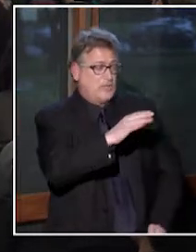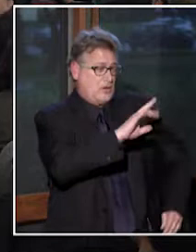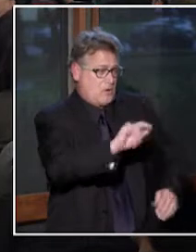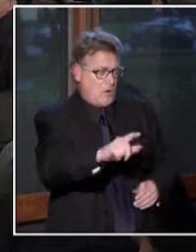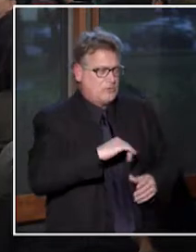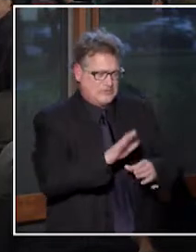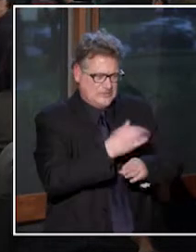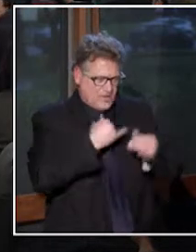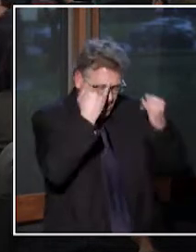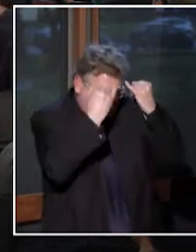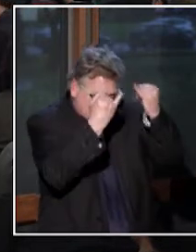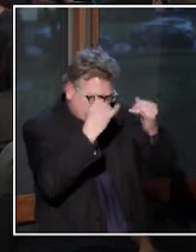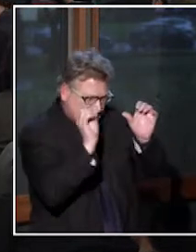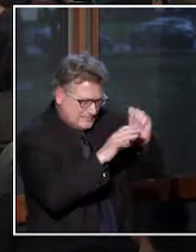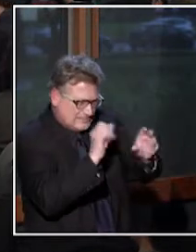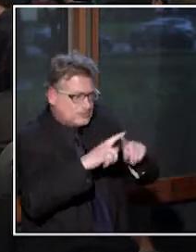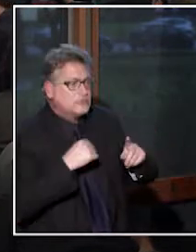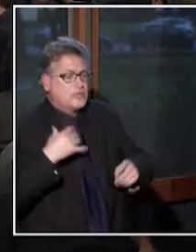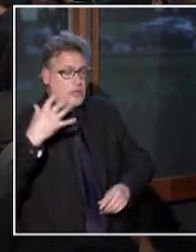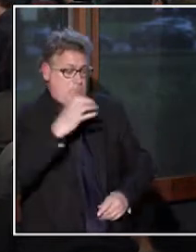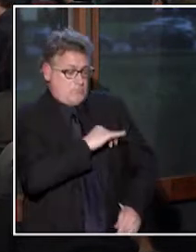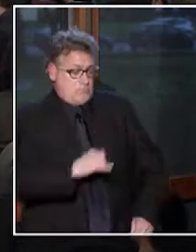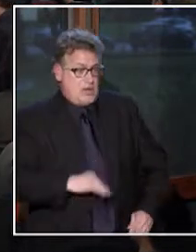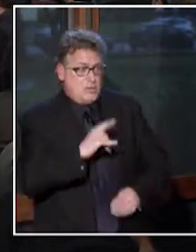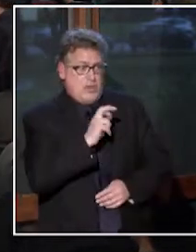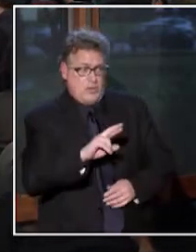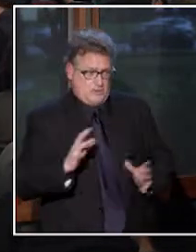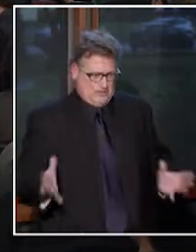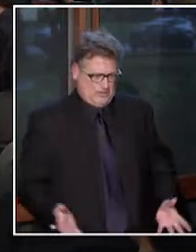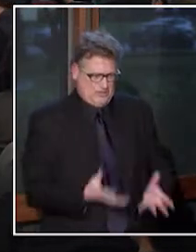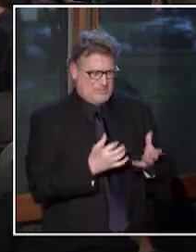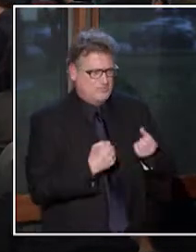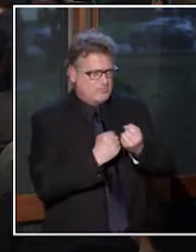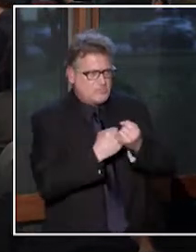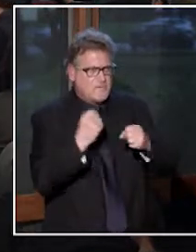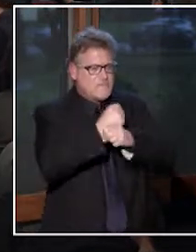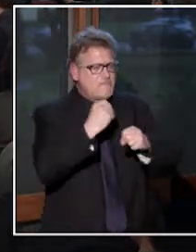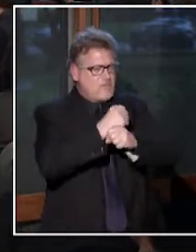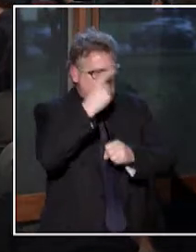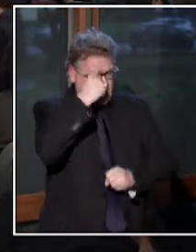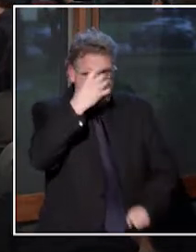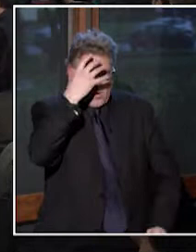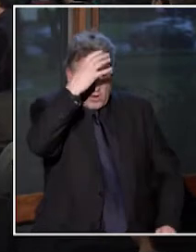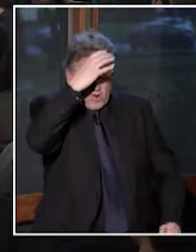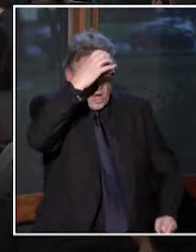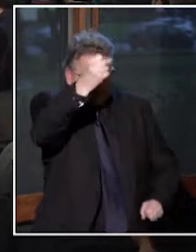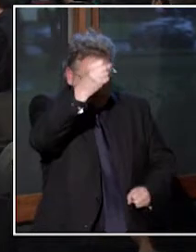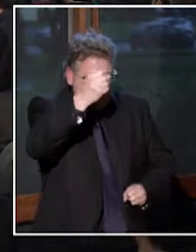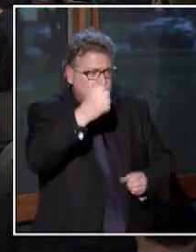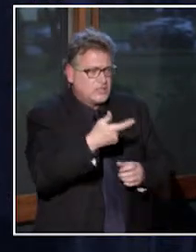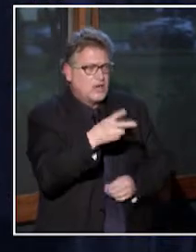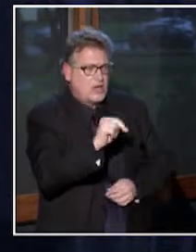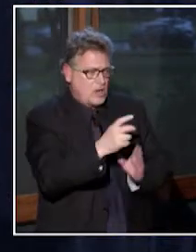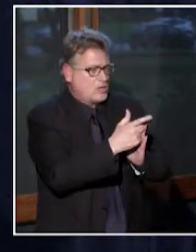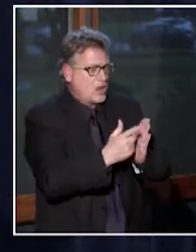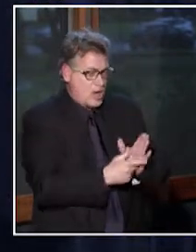he encouraged us to continue our fight for common sense gun laws. And that's exactly what we plan on doing.